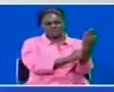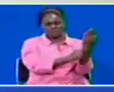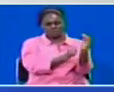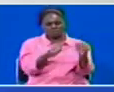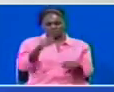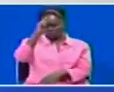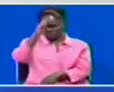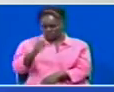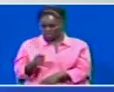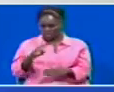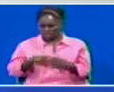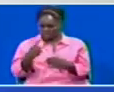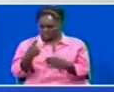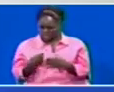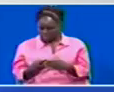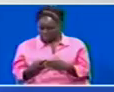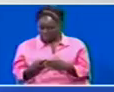them from, then